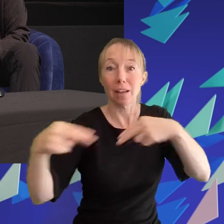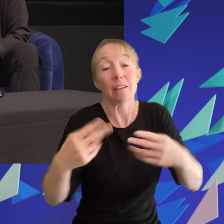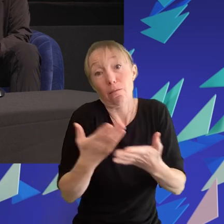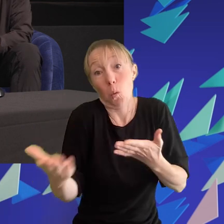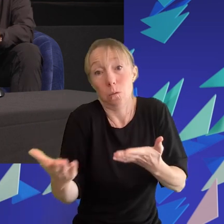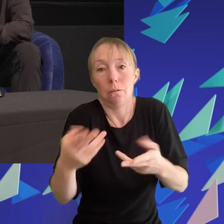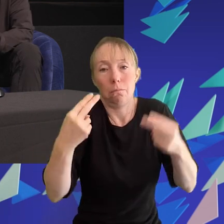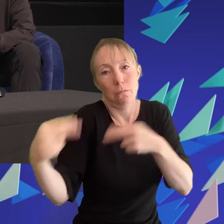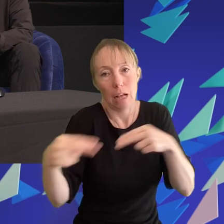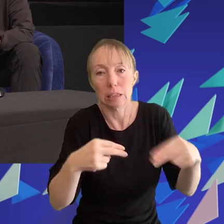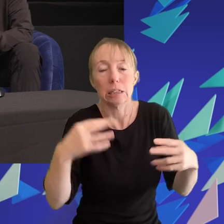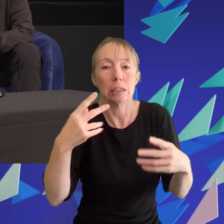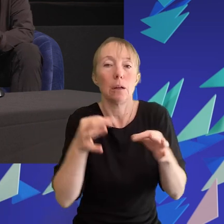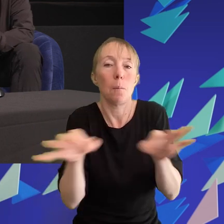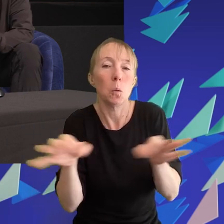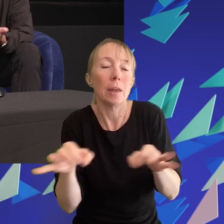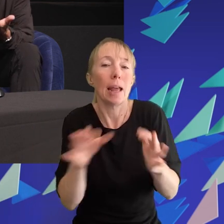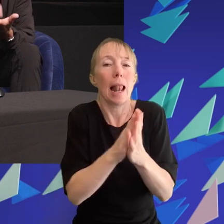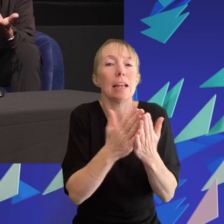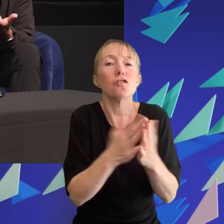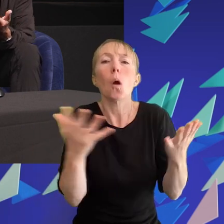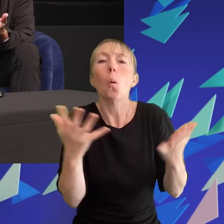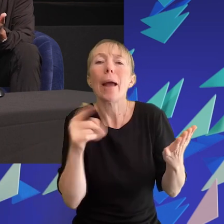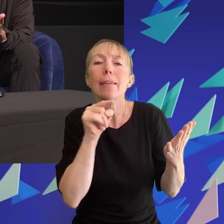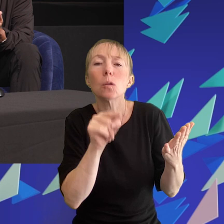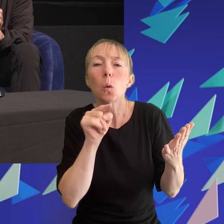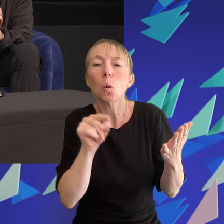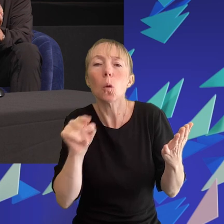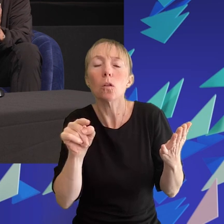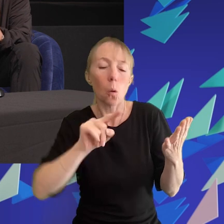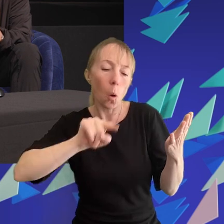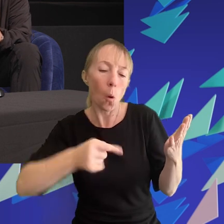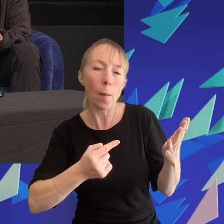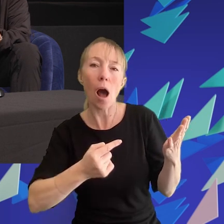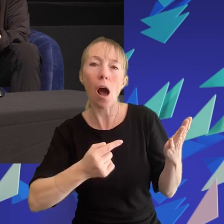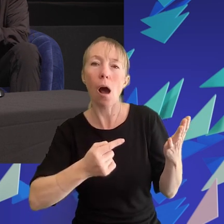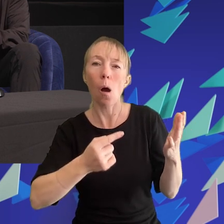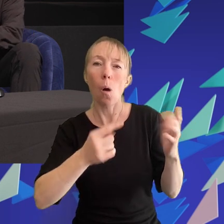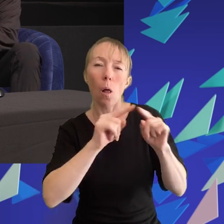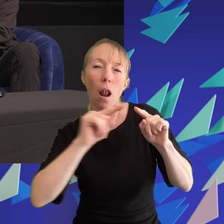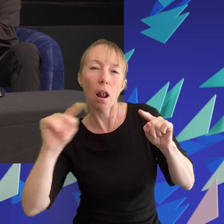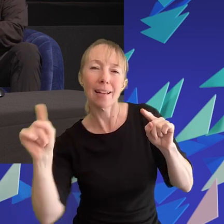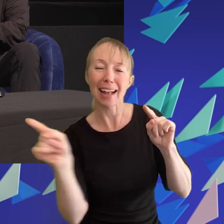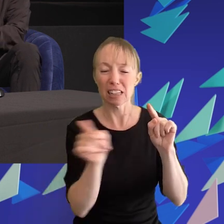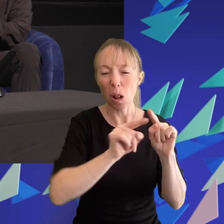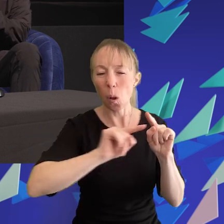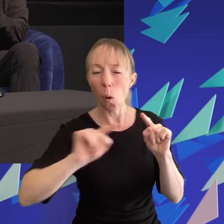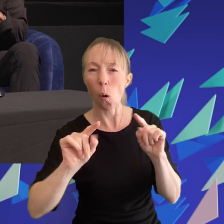obviously, and in music, and literature, where's the dots, where's the commas, where's the lines extended, then the short